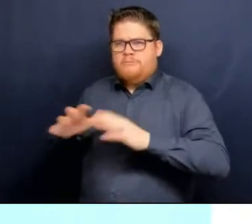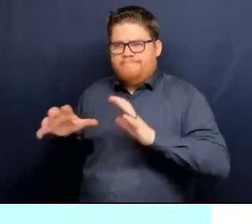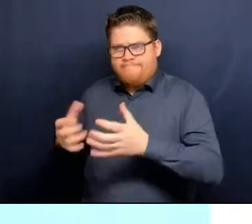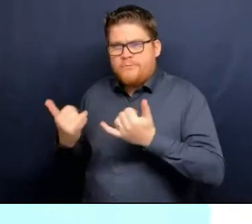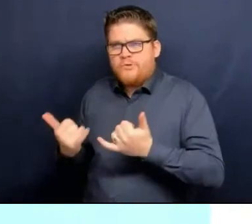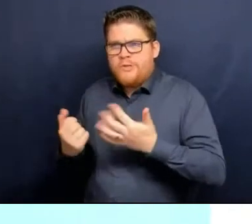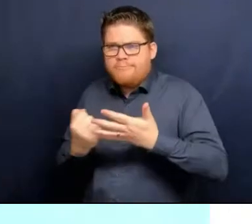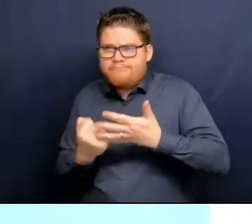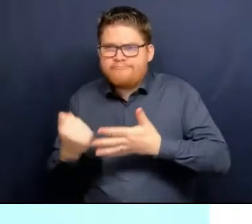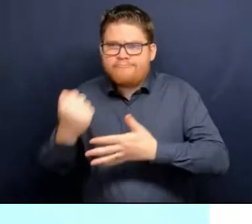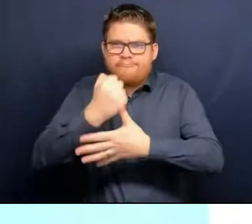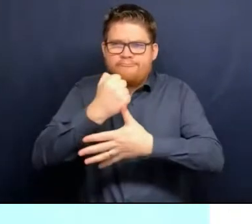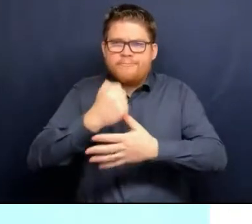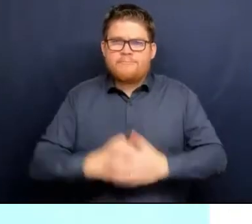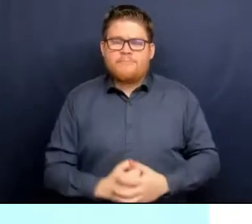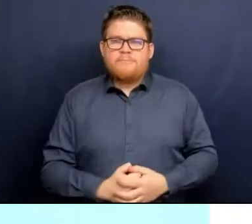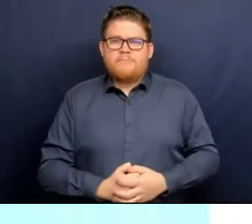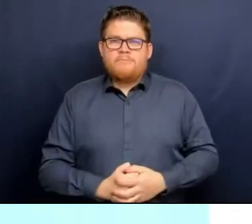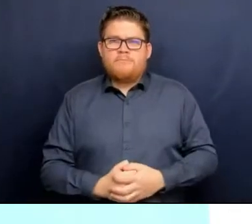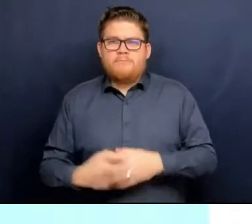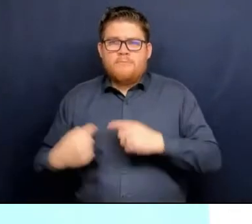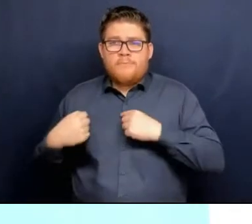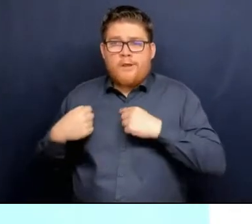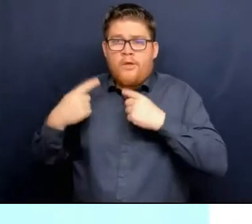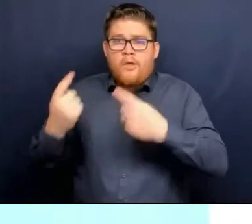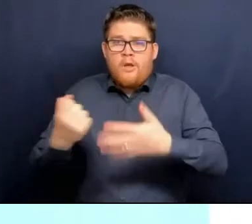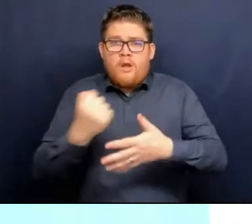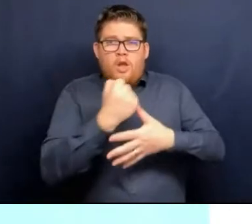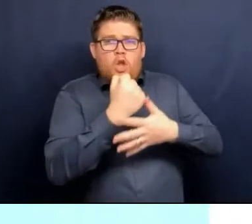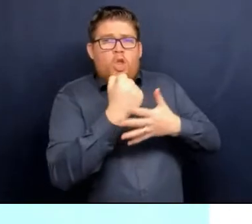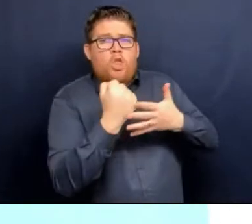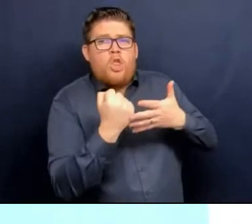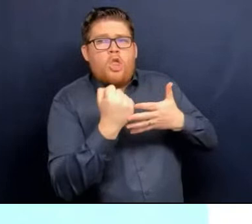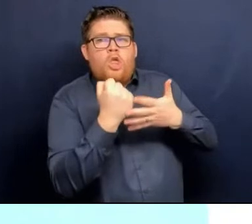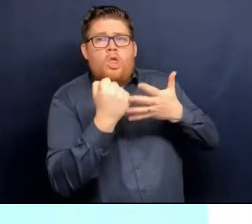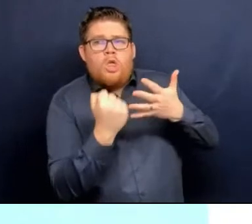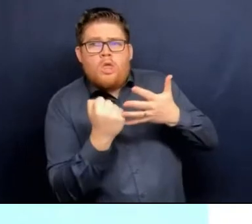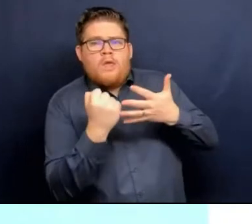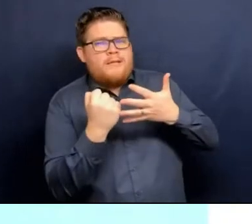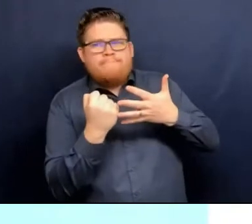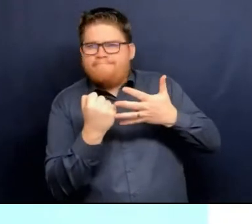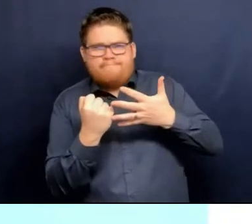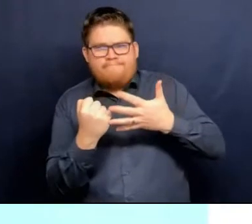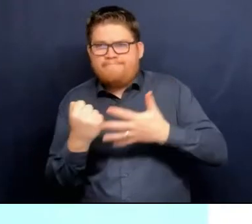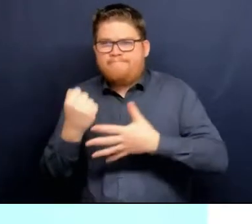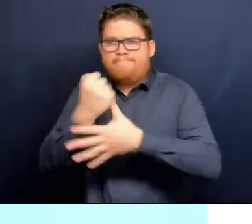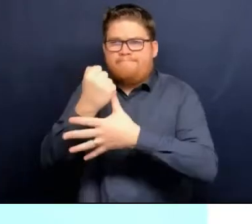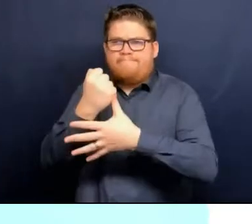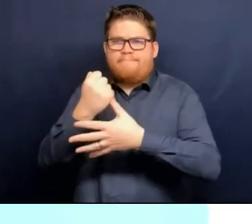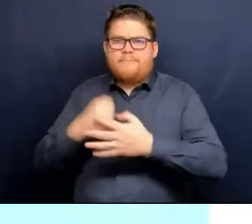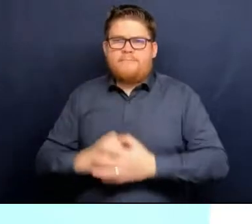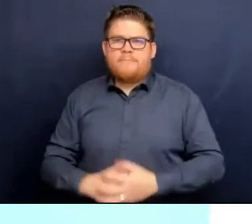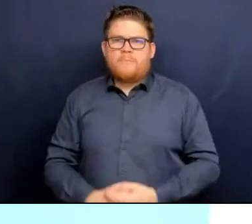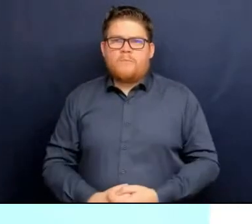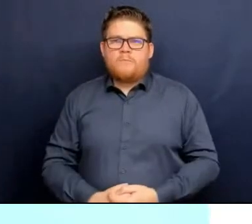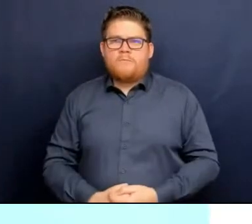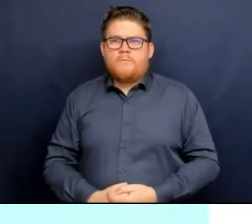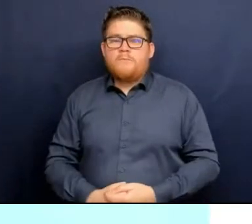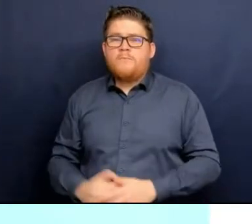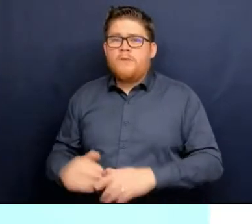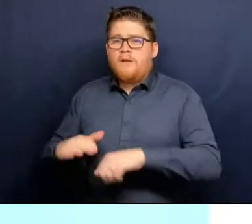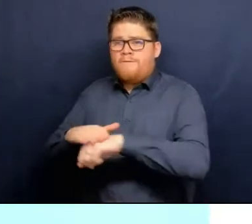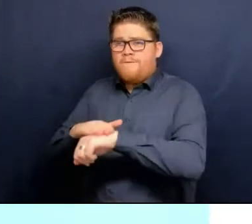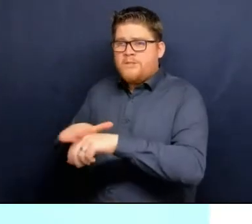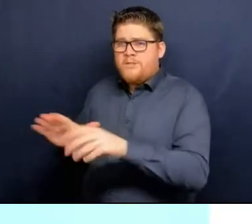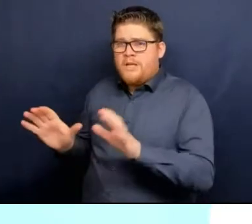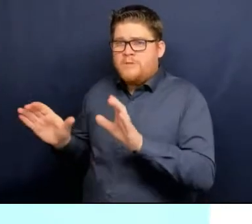Indigenous people have been overrepresented in the criminal justice system, and now is the time to work towards greater self-determination in all matters,